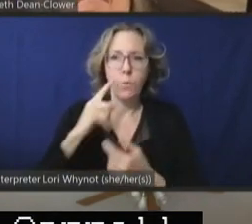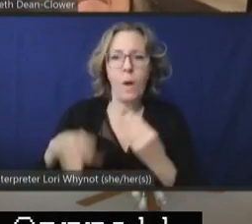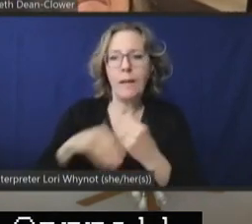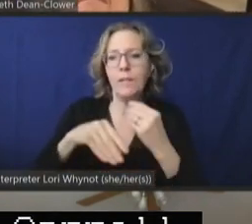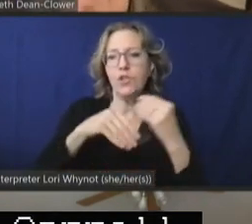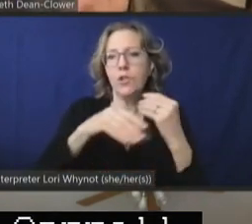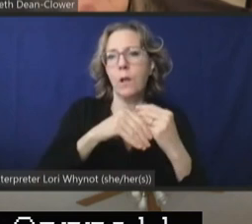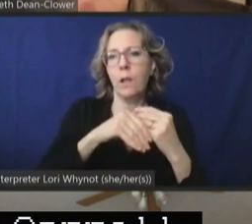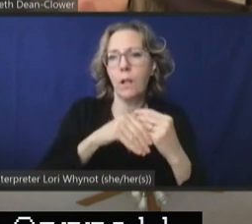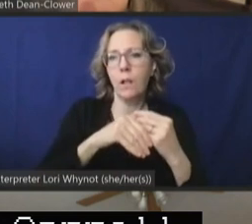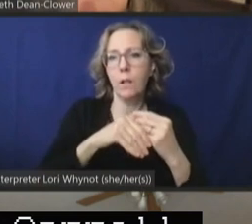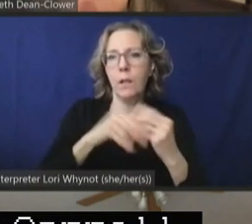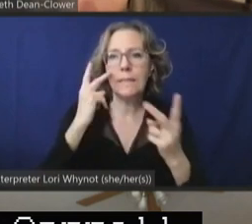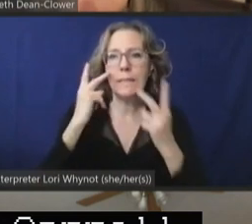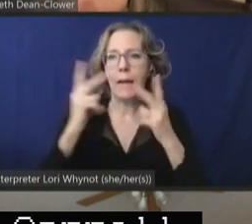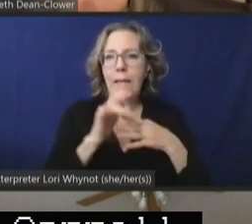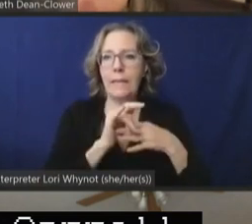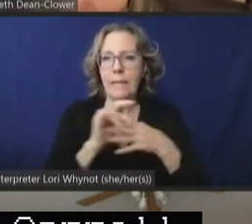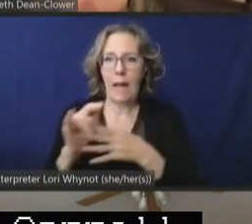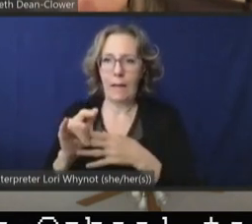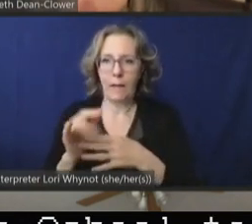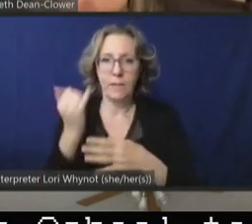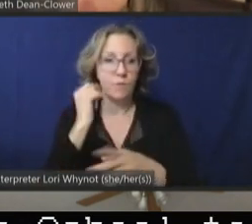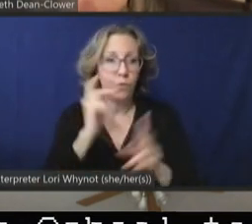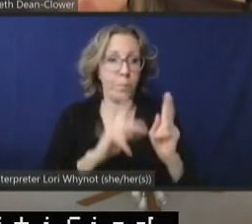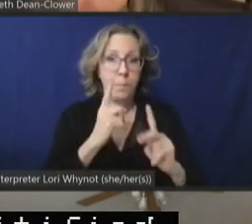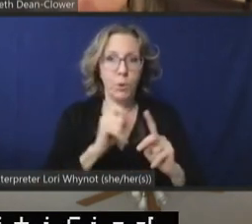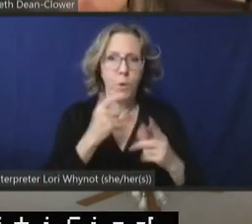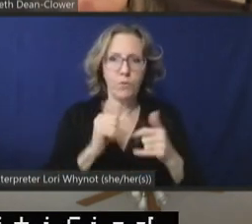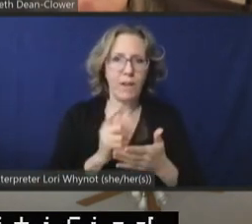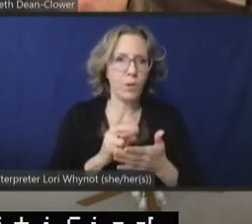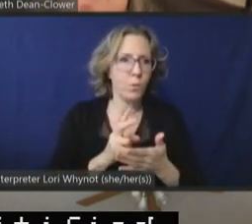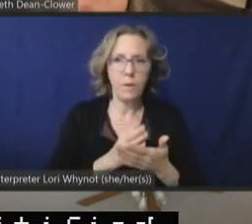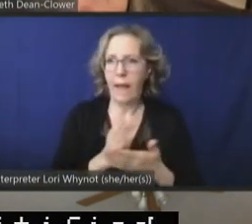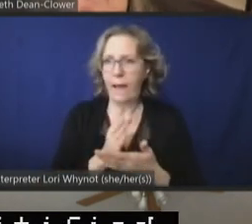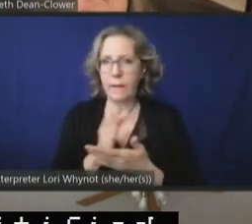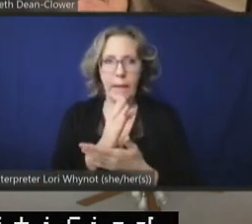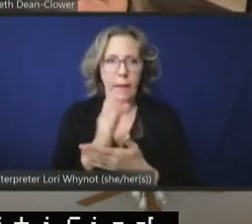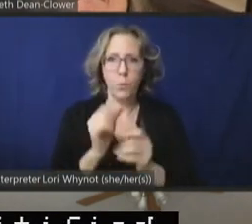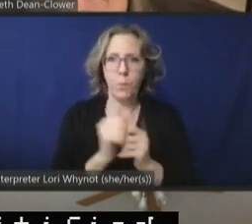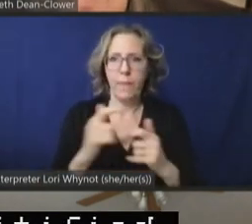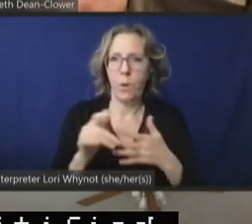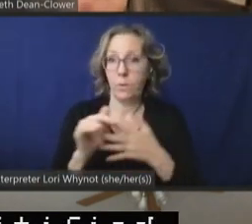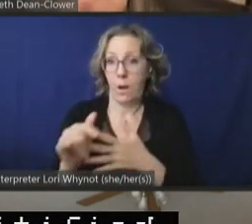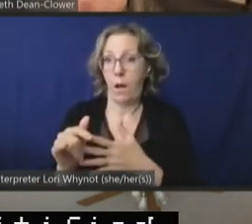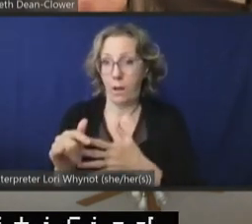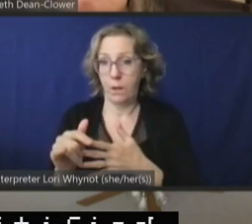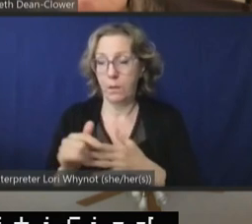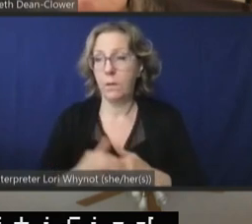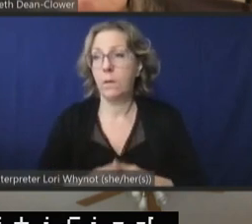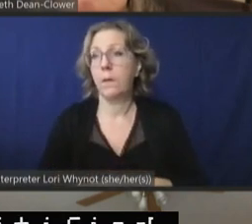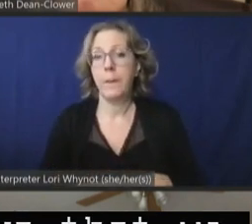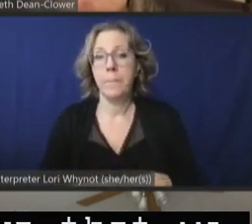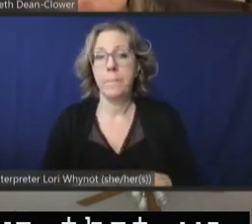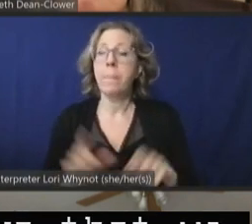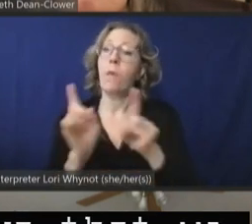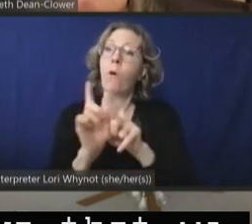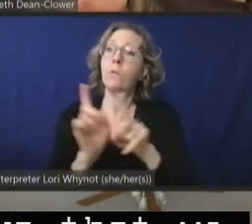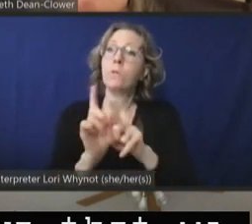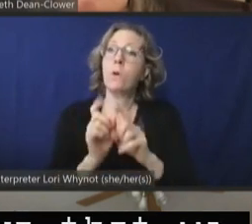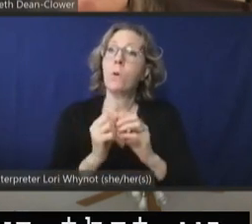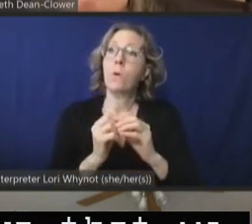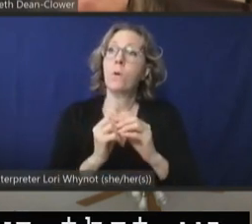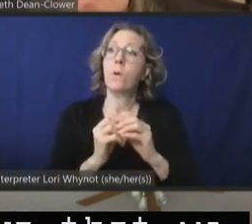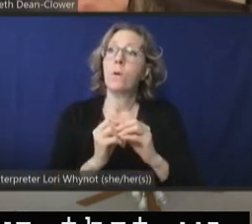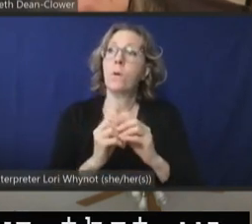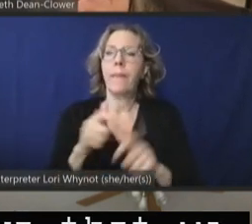folks who may be navigating the ballpark without a guide. We also, the